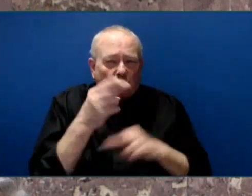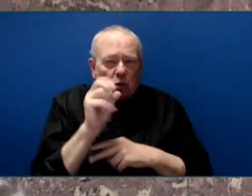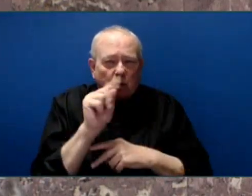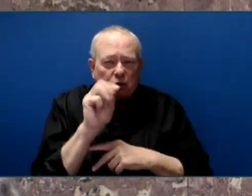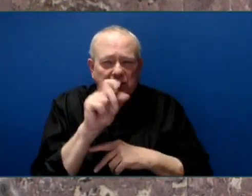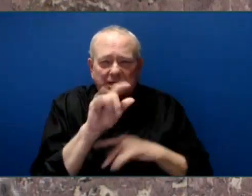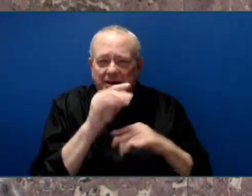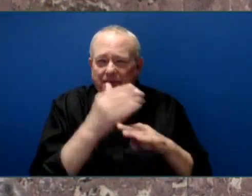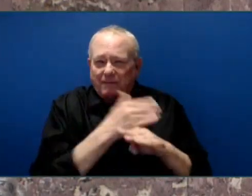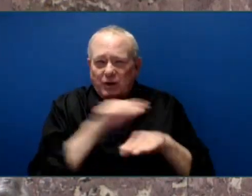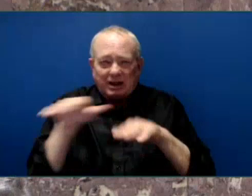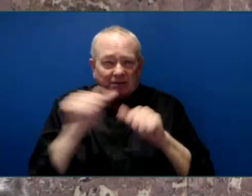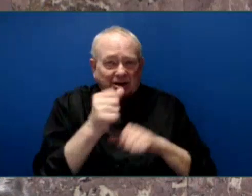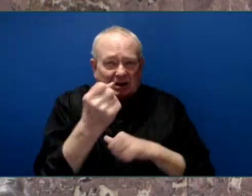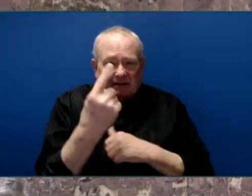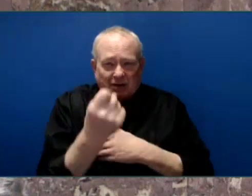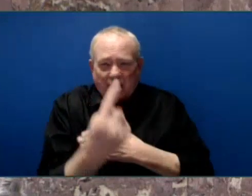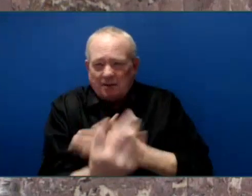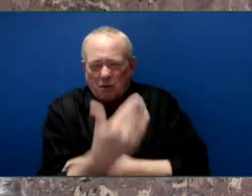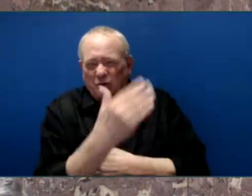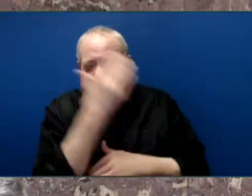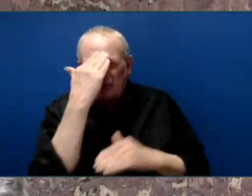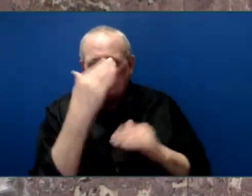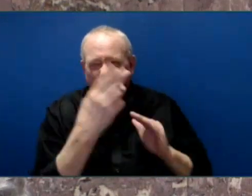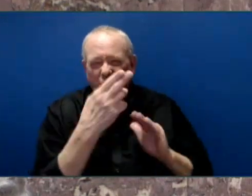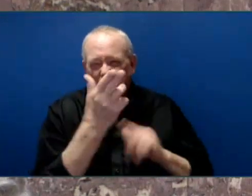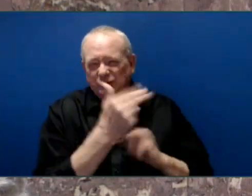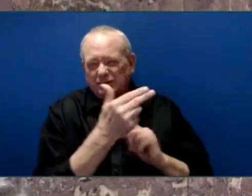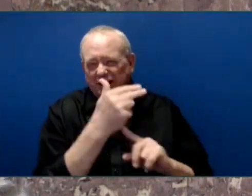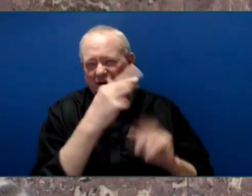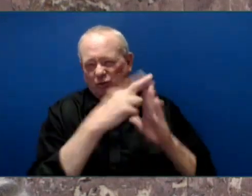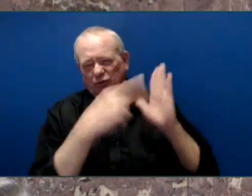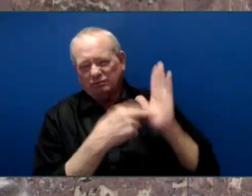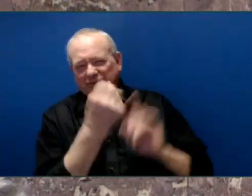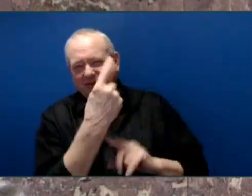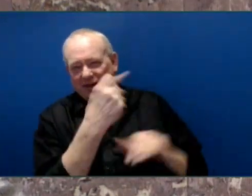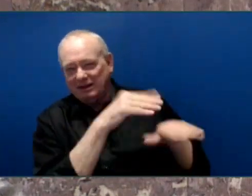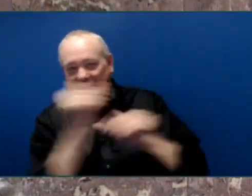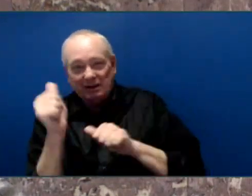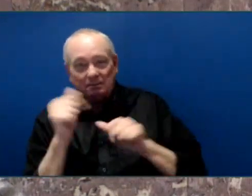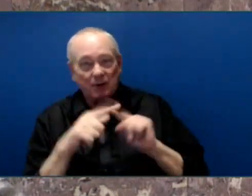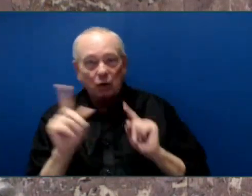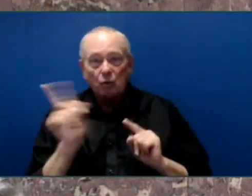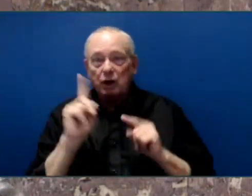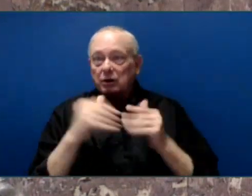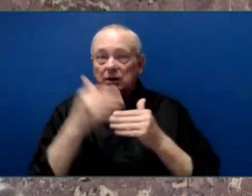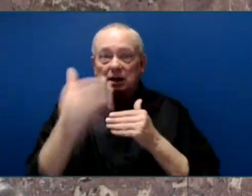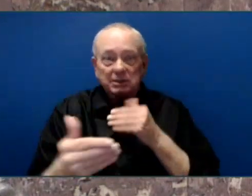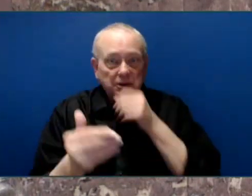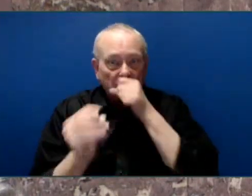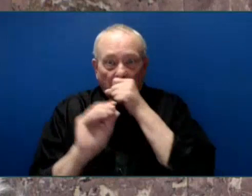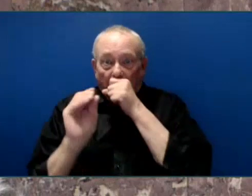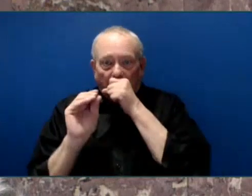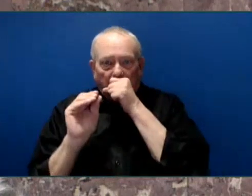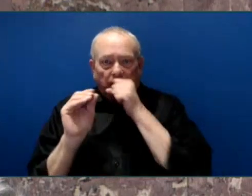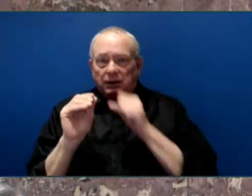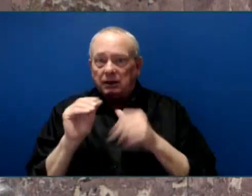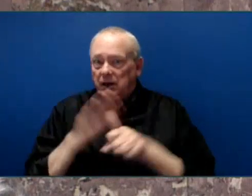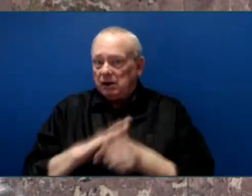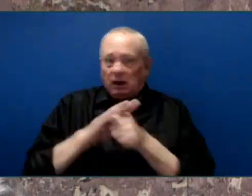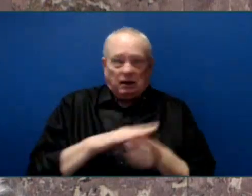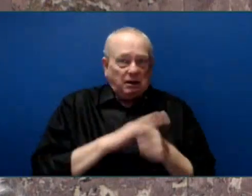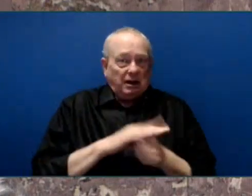go. The overwhelming stress of the situation actually caused Linda to collapse, and she